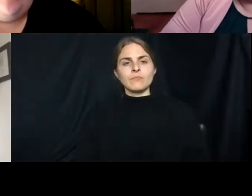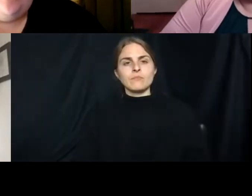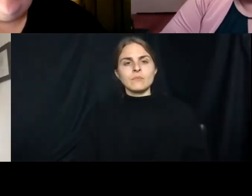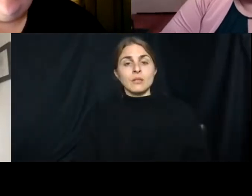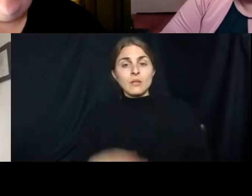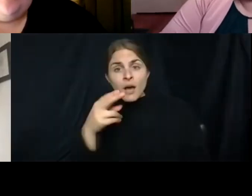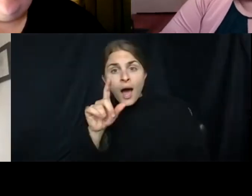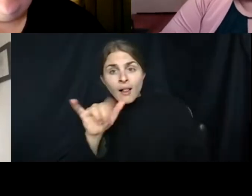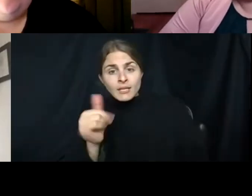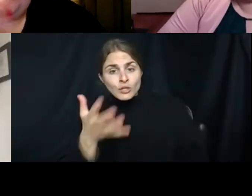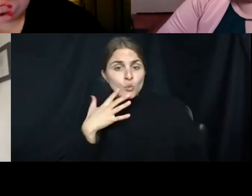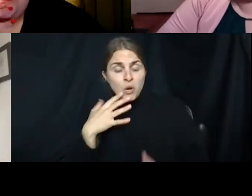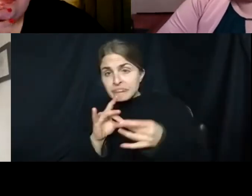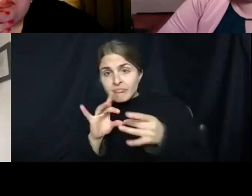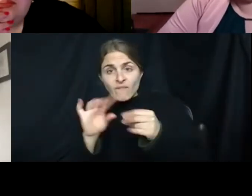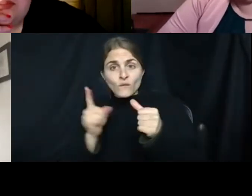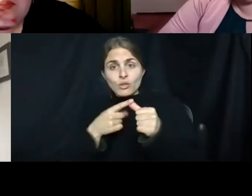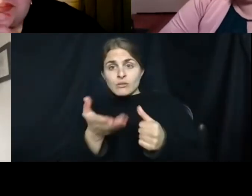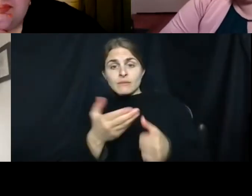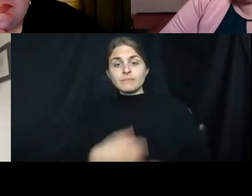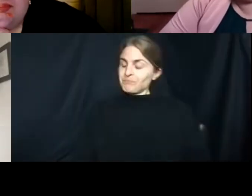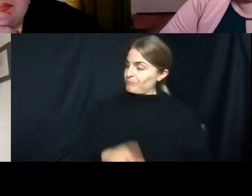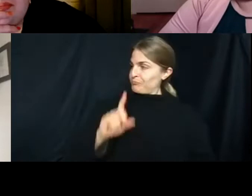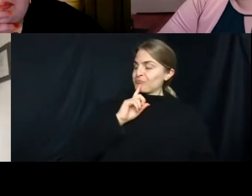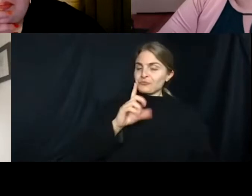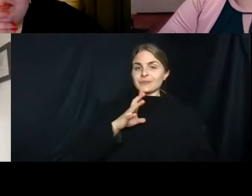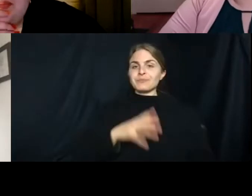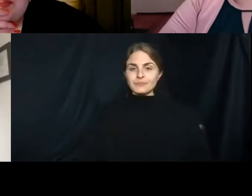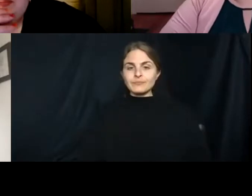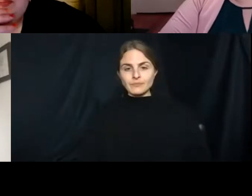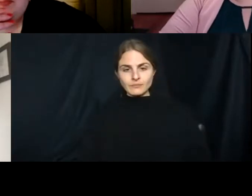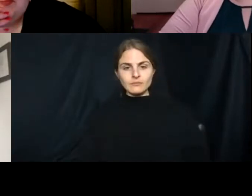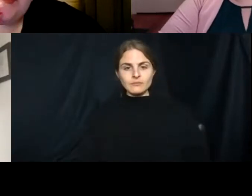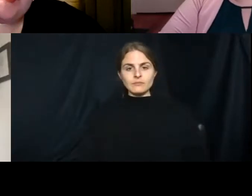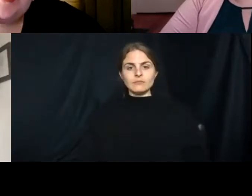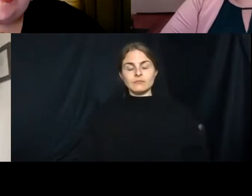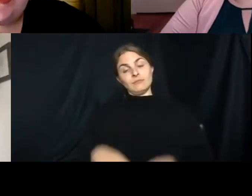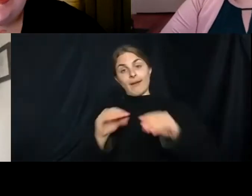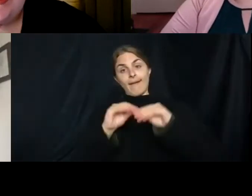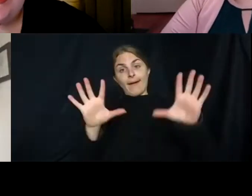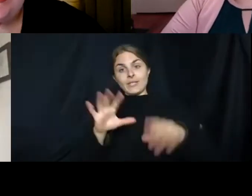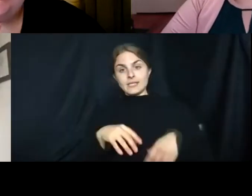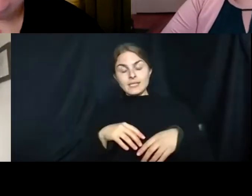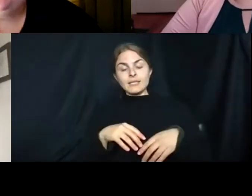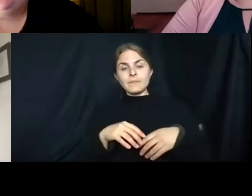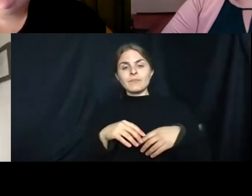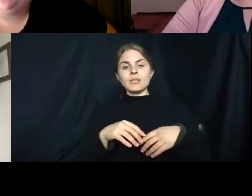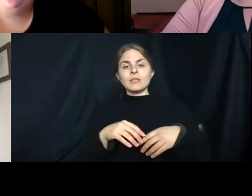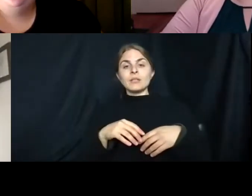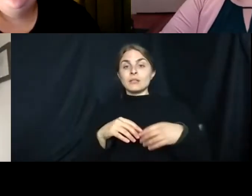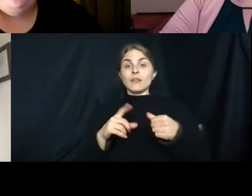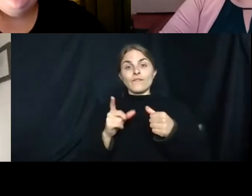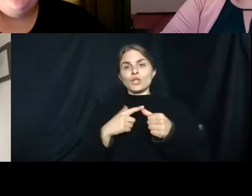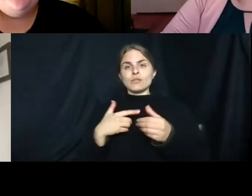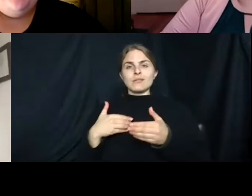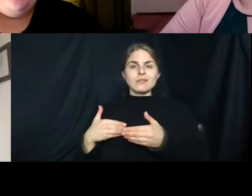Holly, do you want to jump in first on this one? Sure. Yeah. I mean, I'll take the obvious answer. And I think one of the first steps is being a